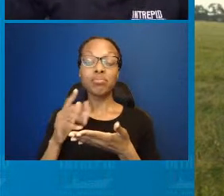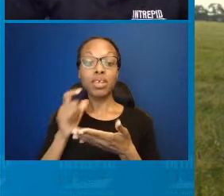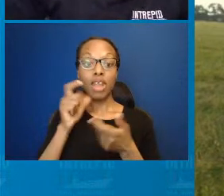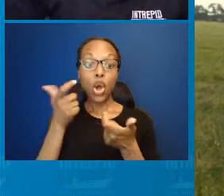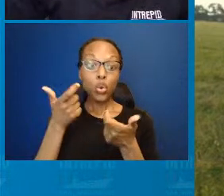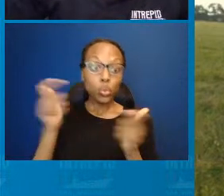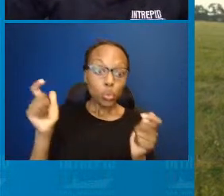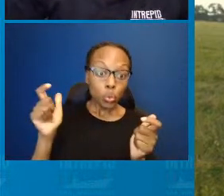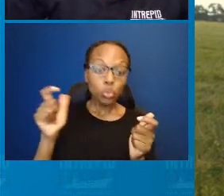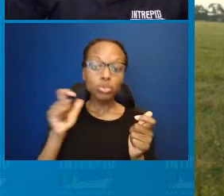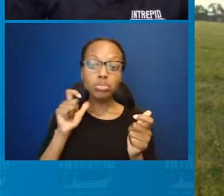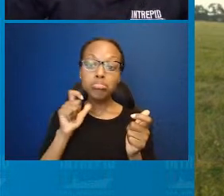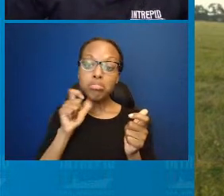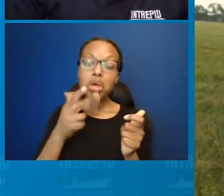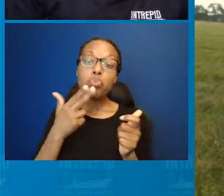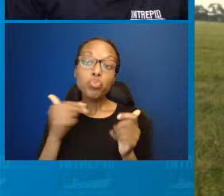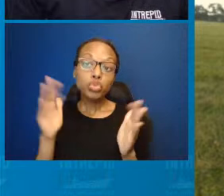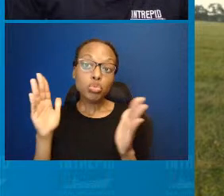our star.